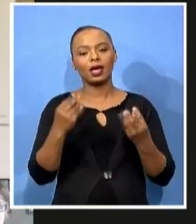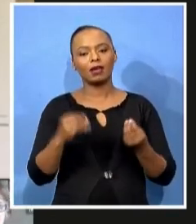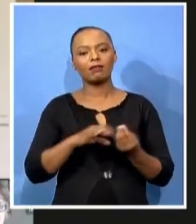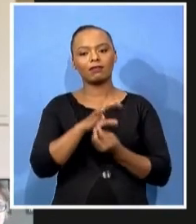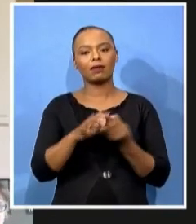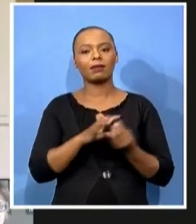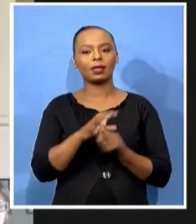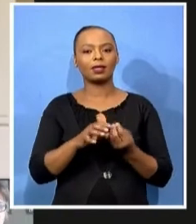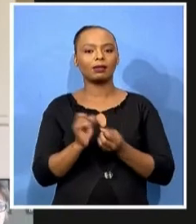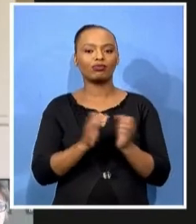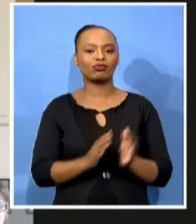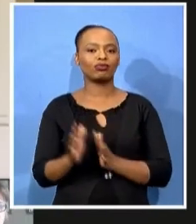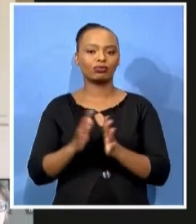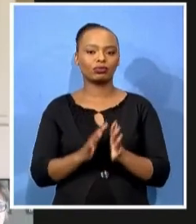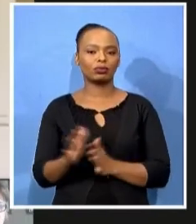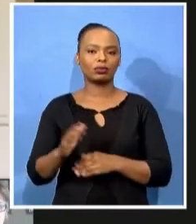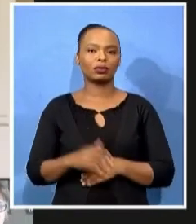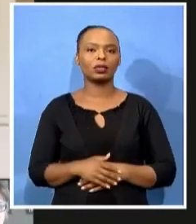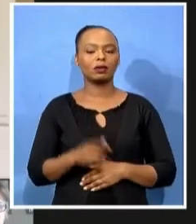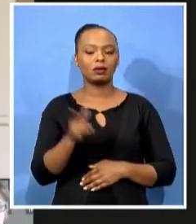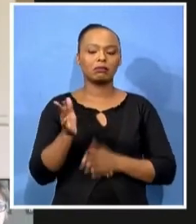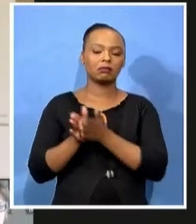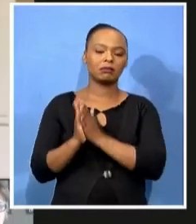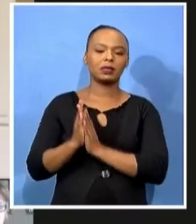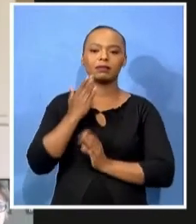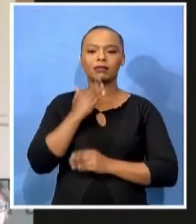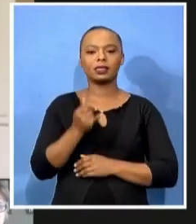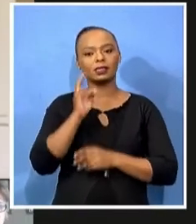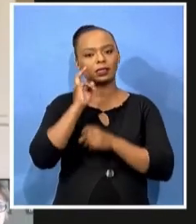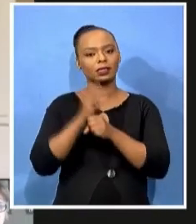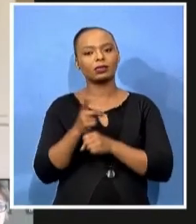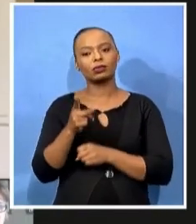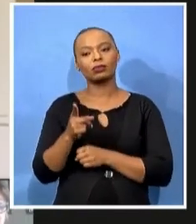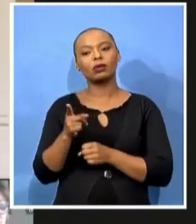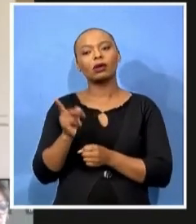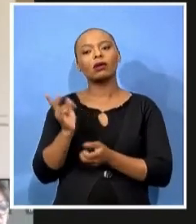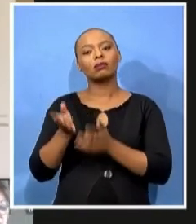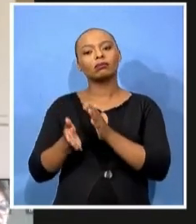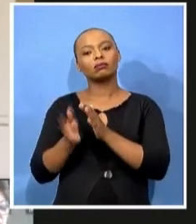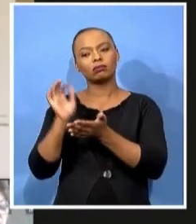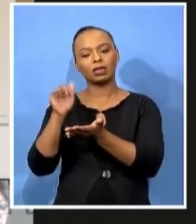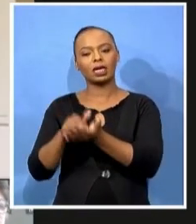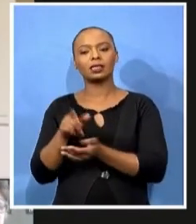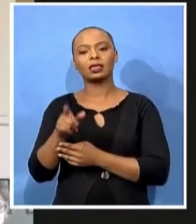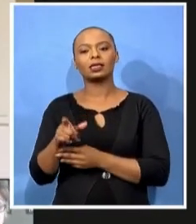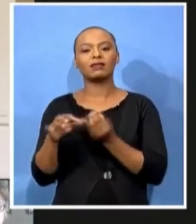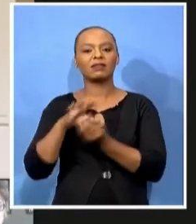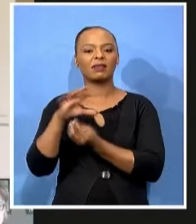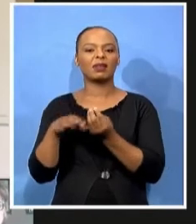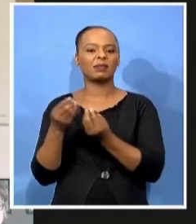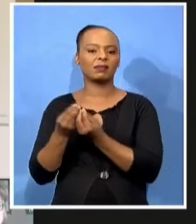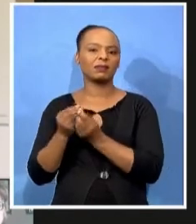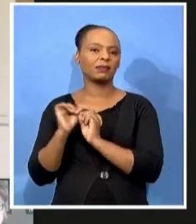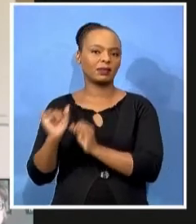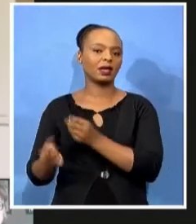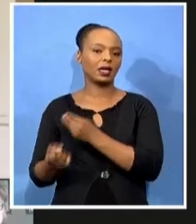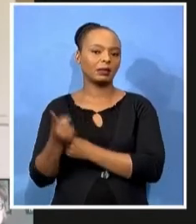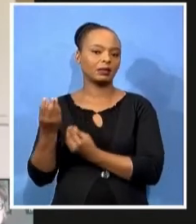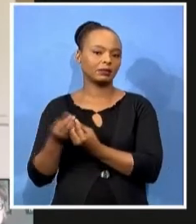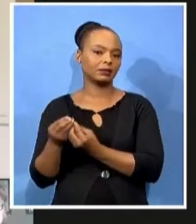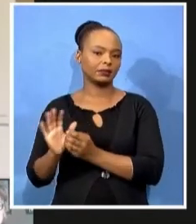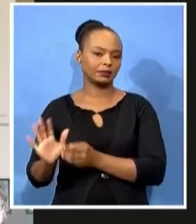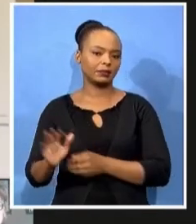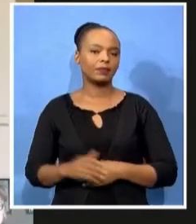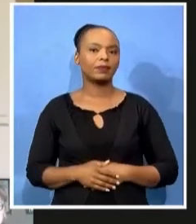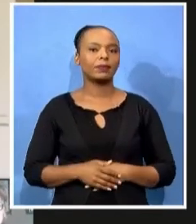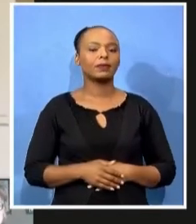that situation when we had other issues to discuss. But issues that might relate to Minister Mboweni in relation to this matter